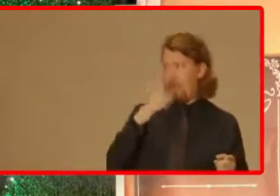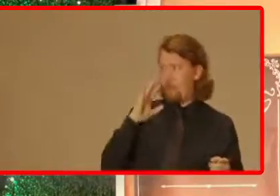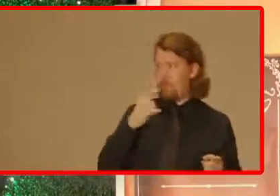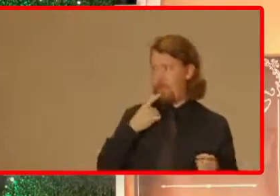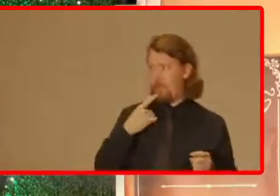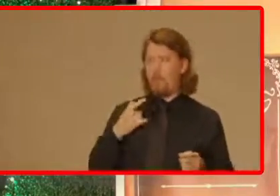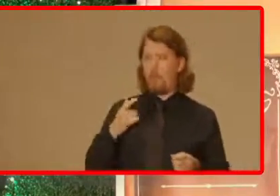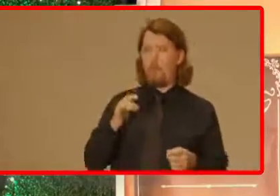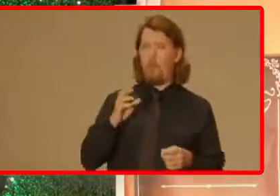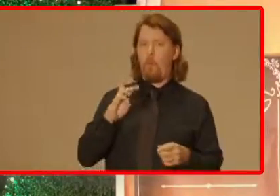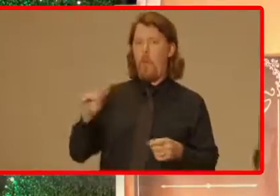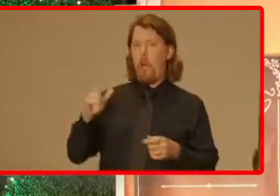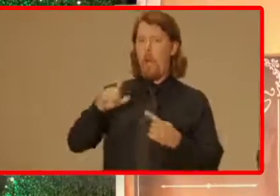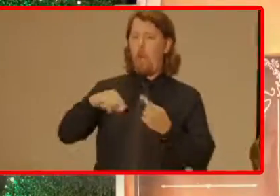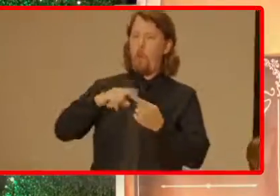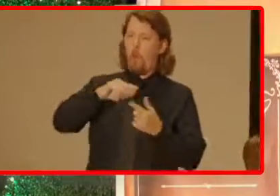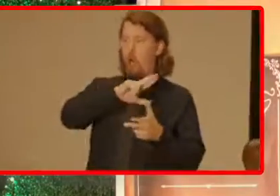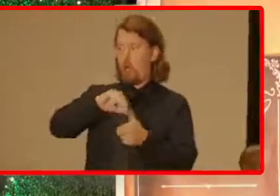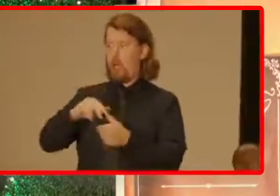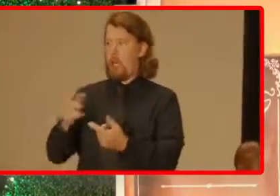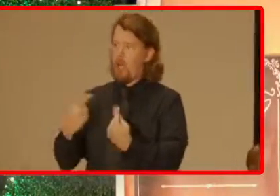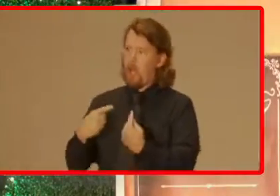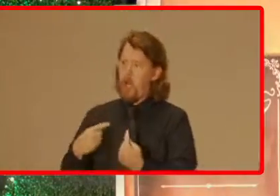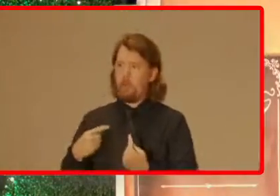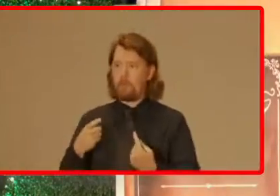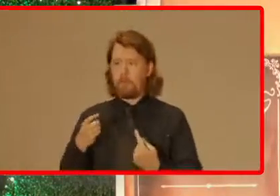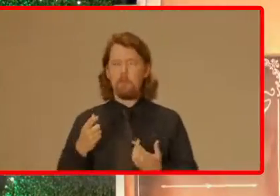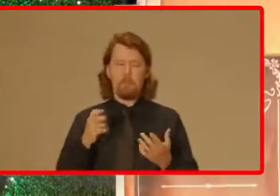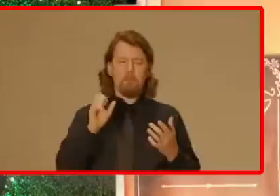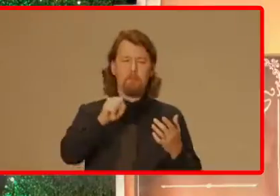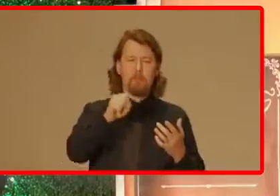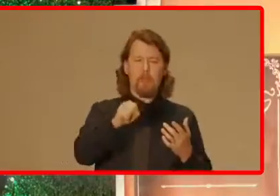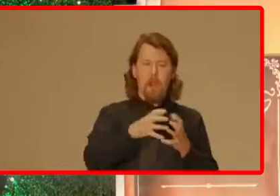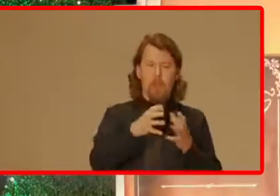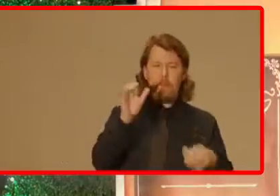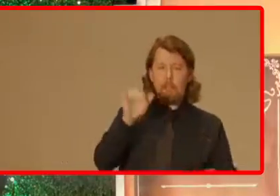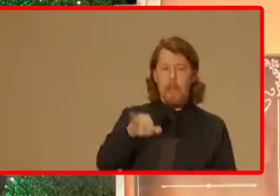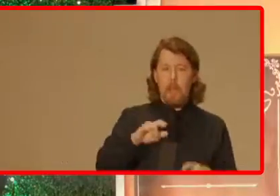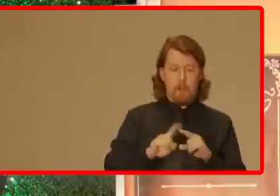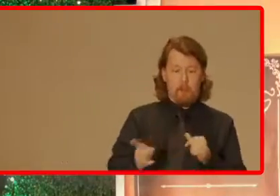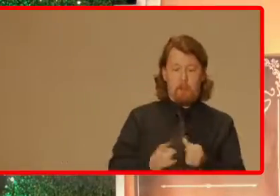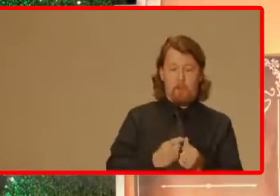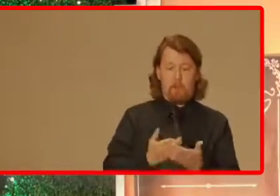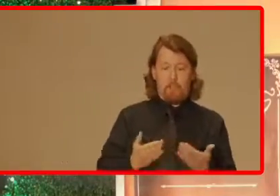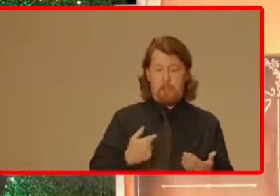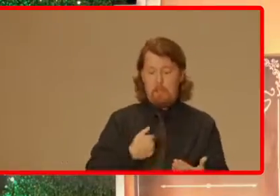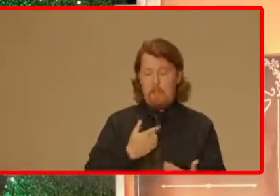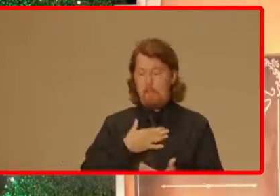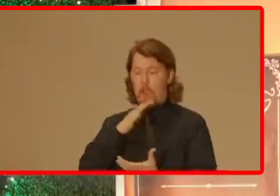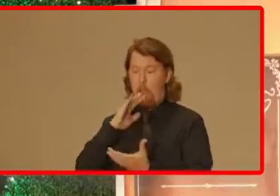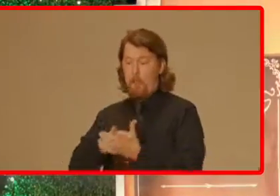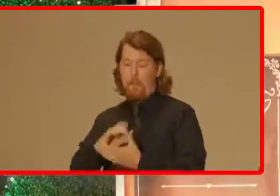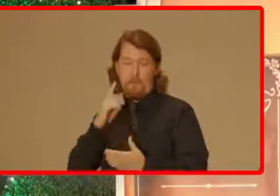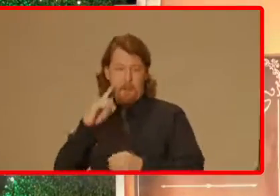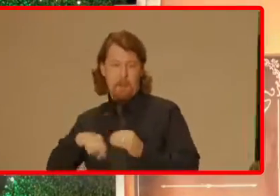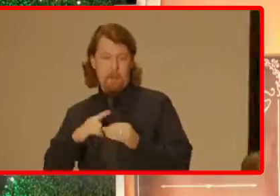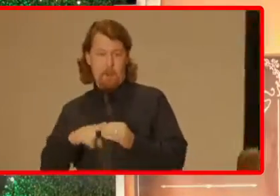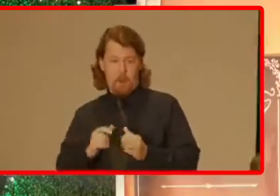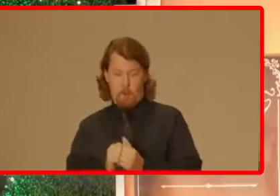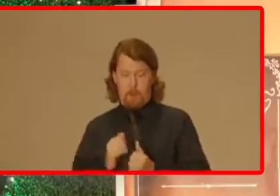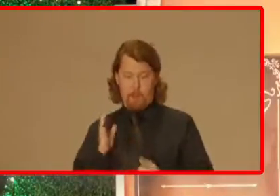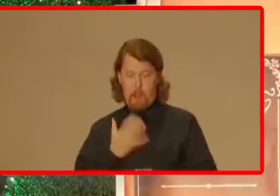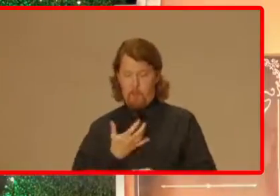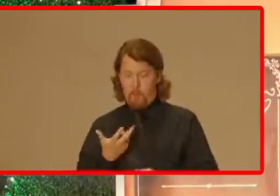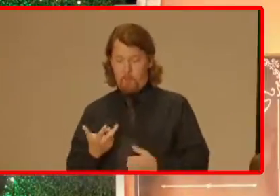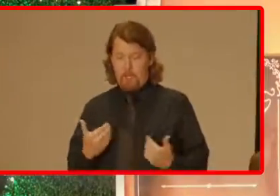hurricane comes or this or that, and obviously you do learn a lot there. But the first thing I think about and my wife thinks about with the three little ones running around is what